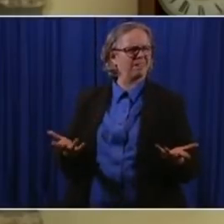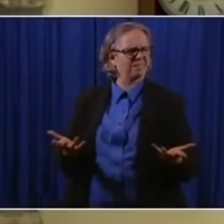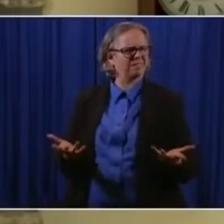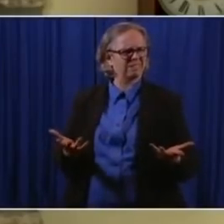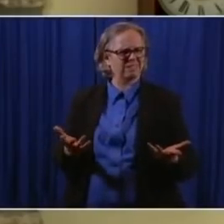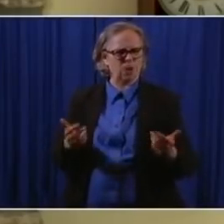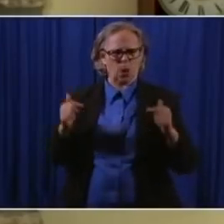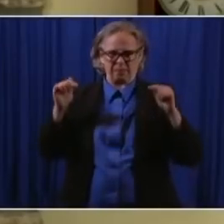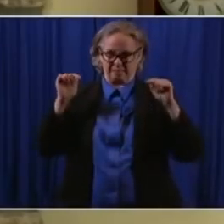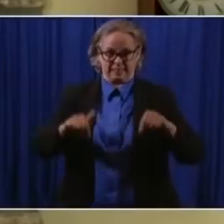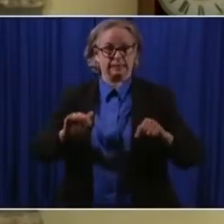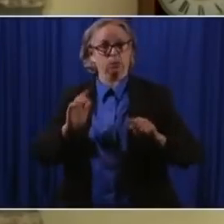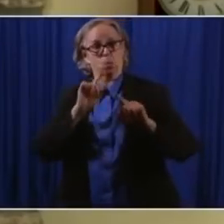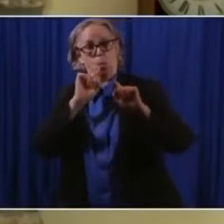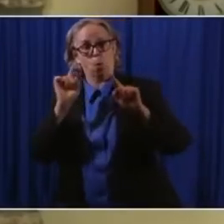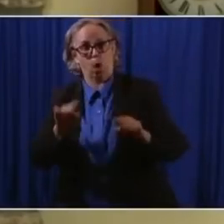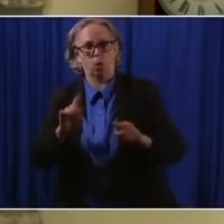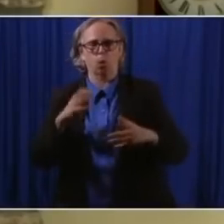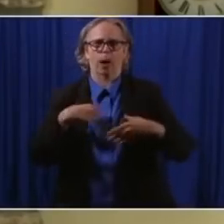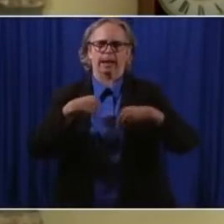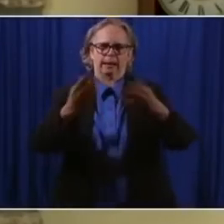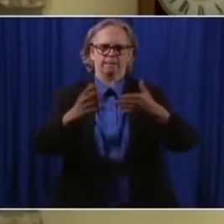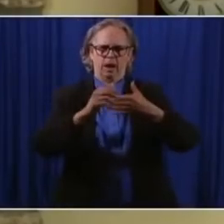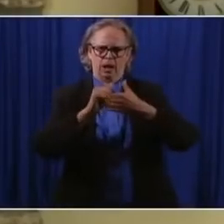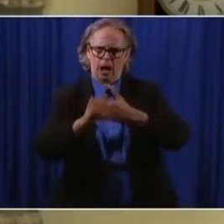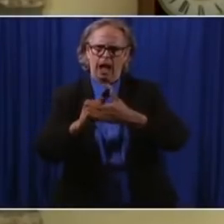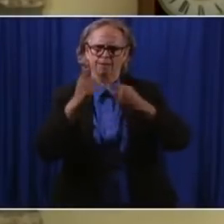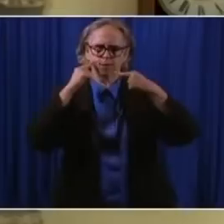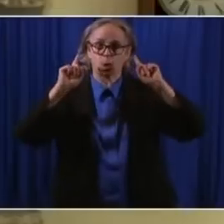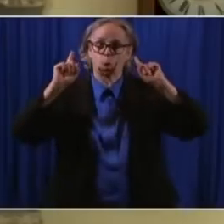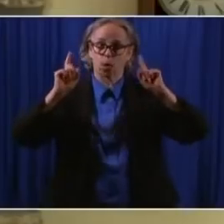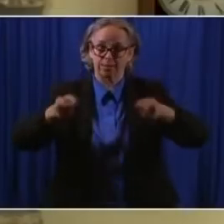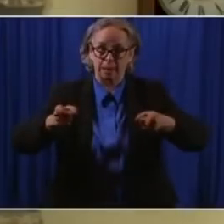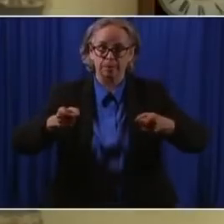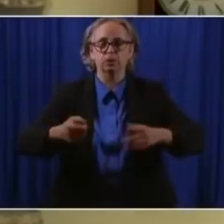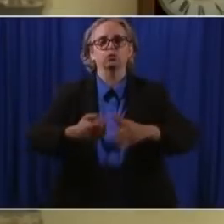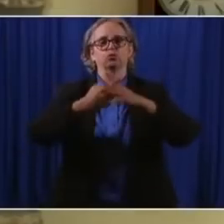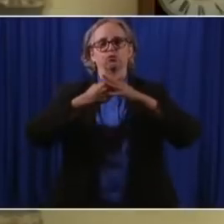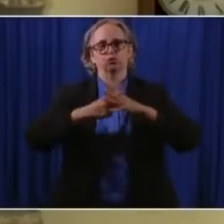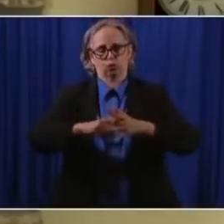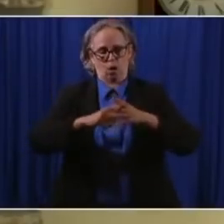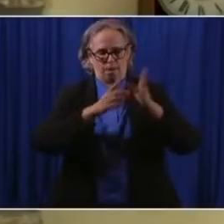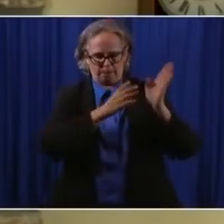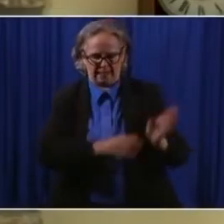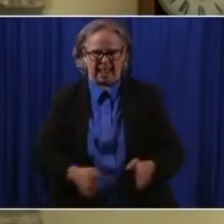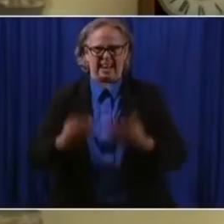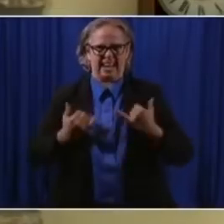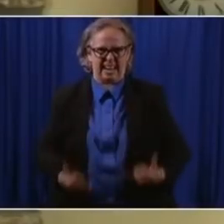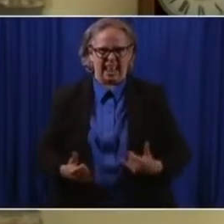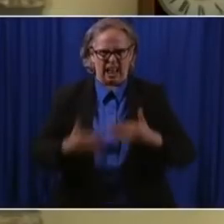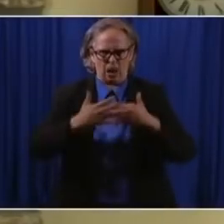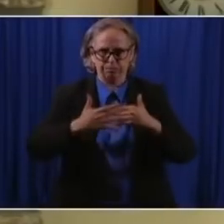for these facilities to begin to safely open. Details will be made available on